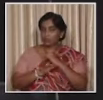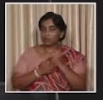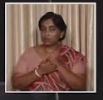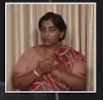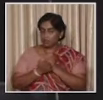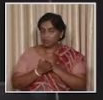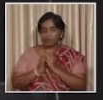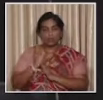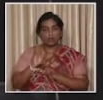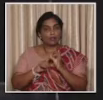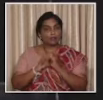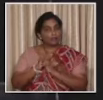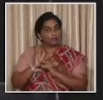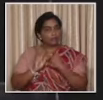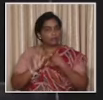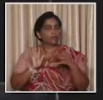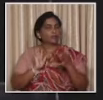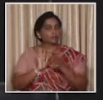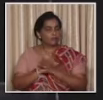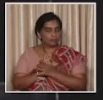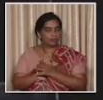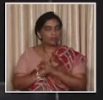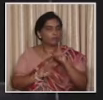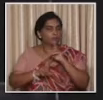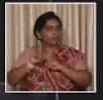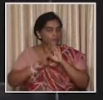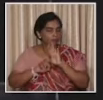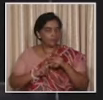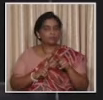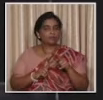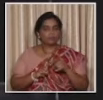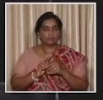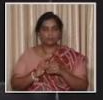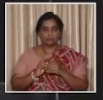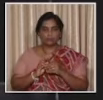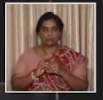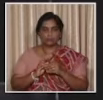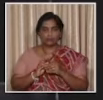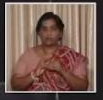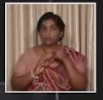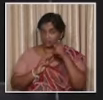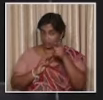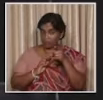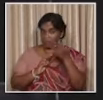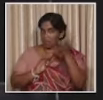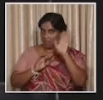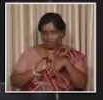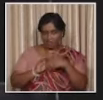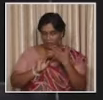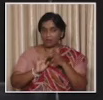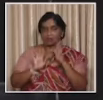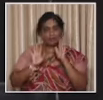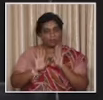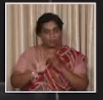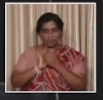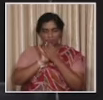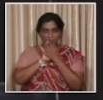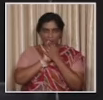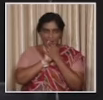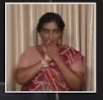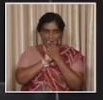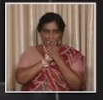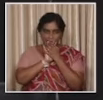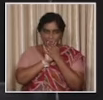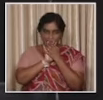chairmanship of the Prime Minister. But Honourable Member, you did not make it for that meeting. Had you come, we would have been able to come to a more